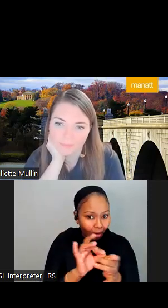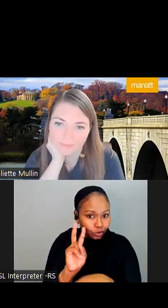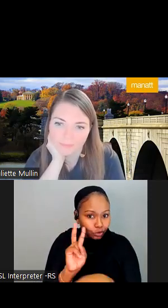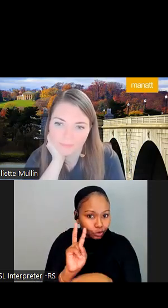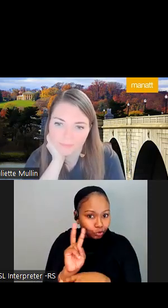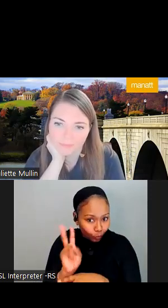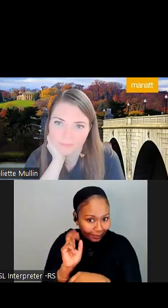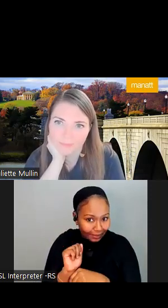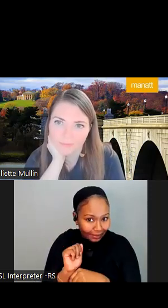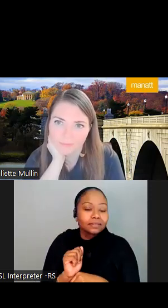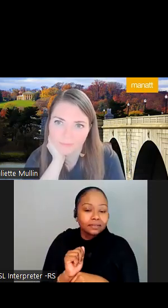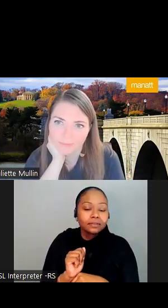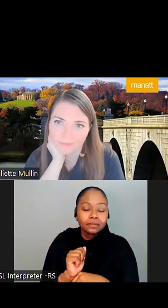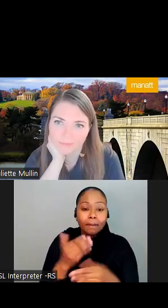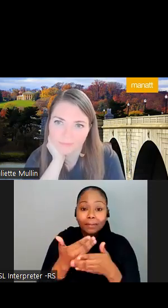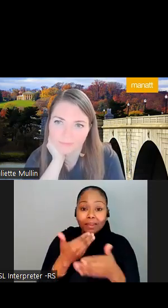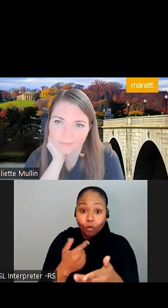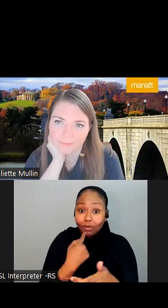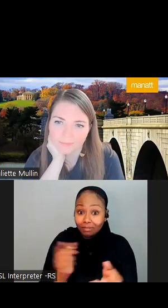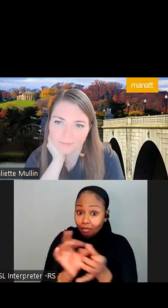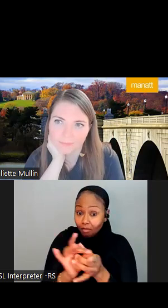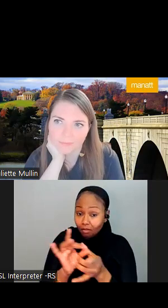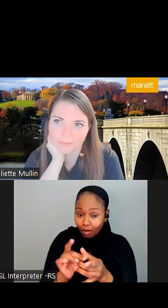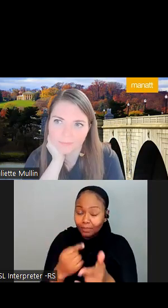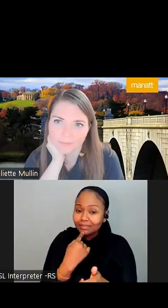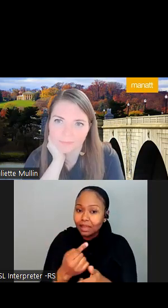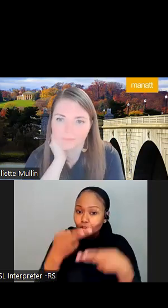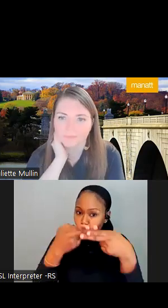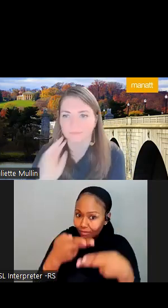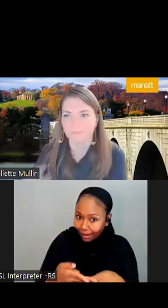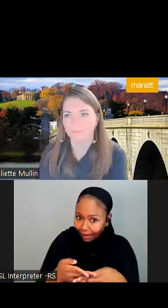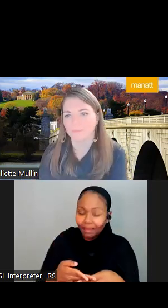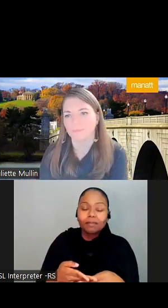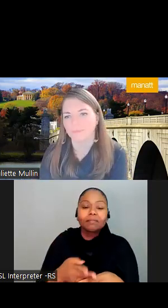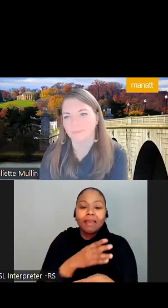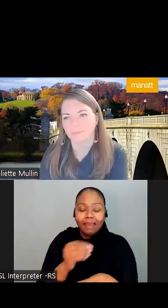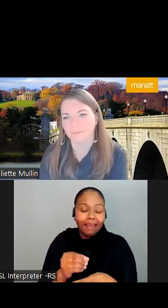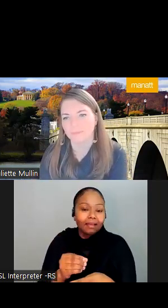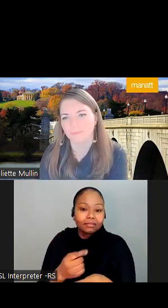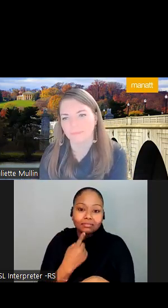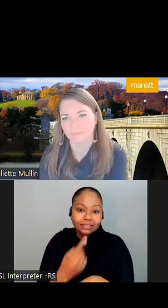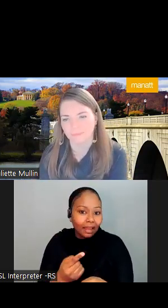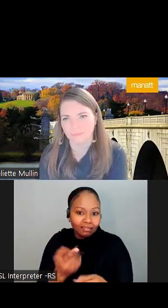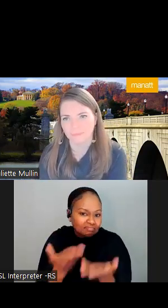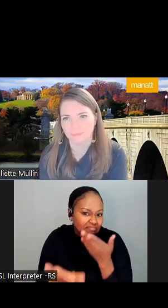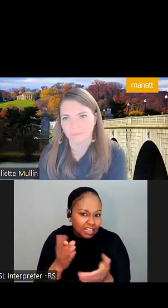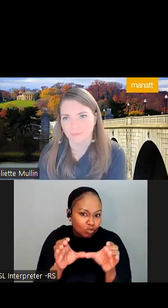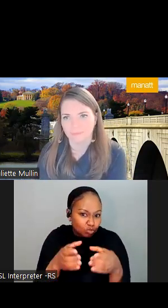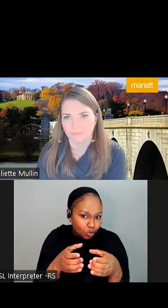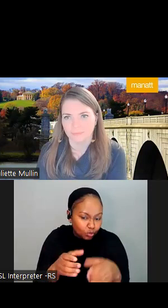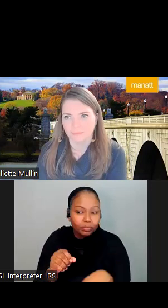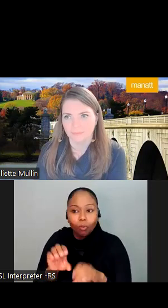comments, please state your name for the record and identify any group or organization that you represent. Comments will be